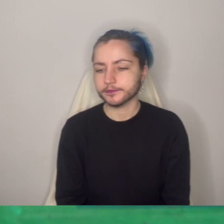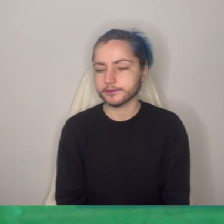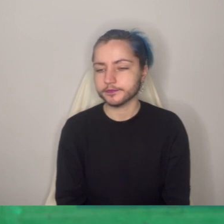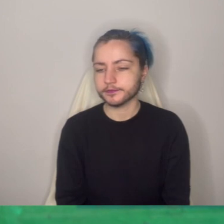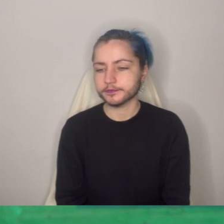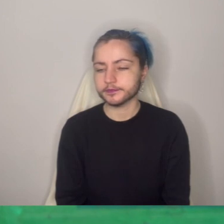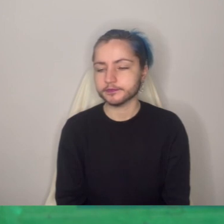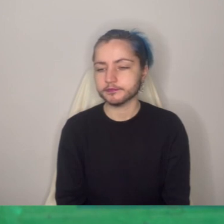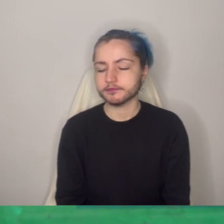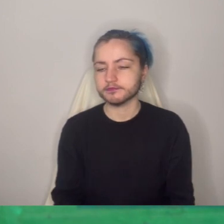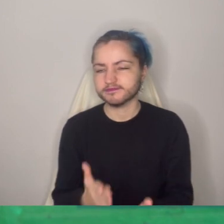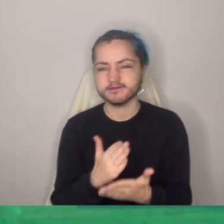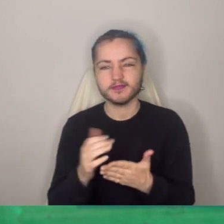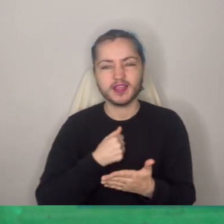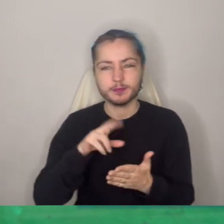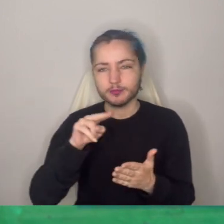Rinse out my brush here.